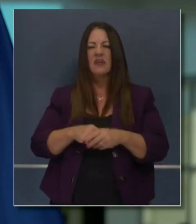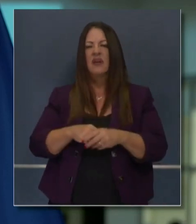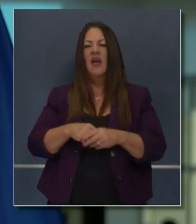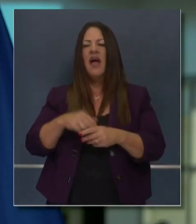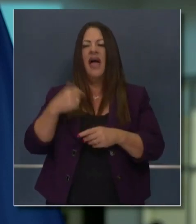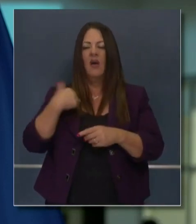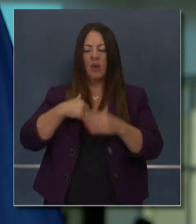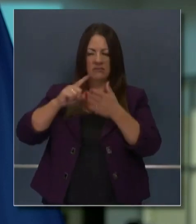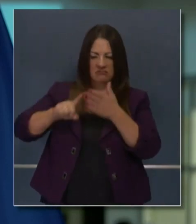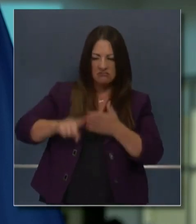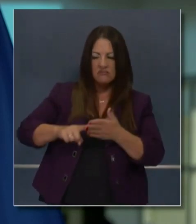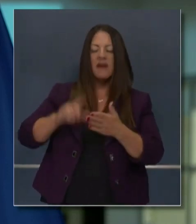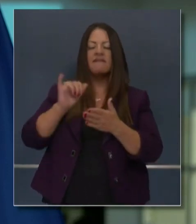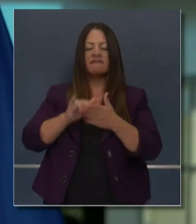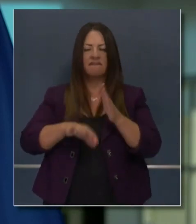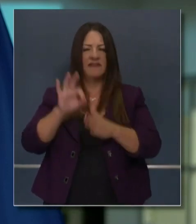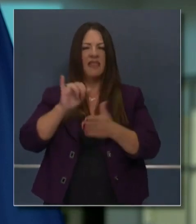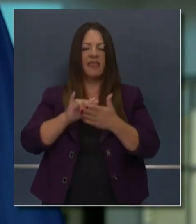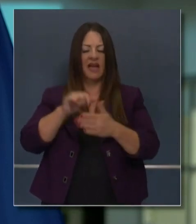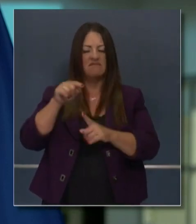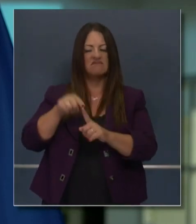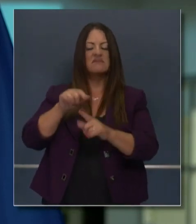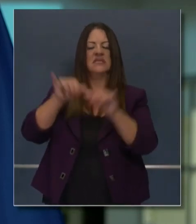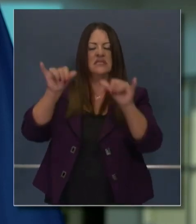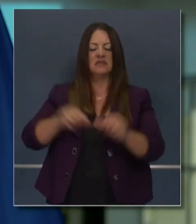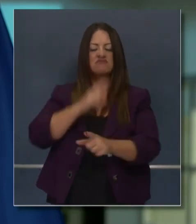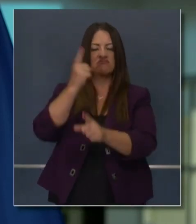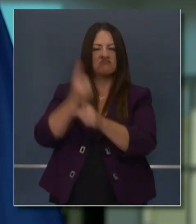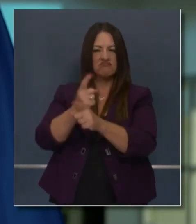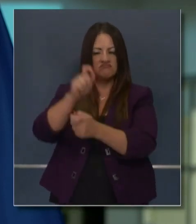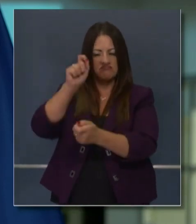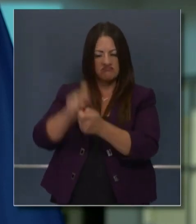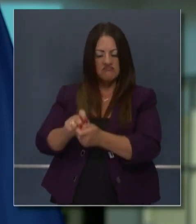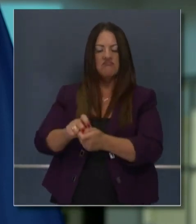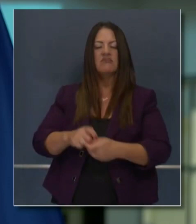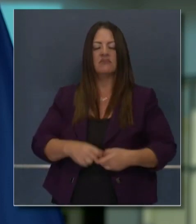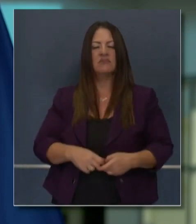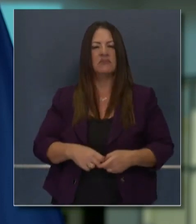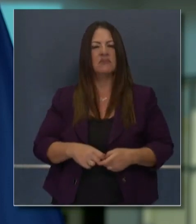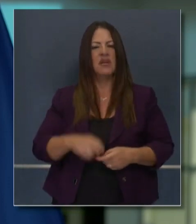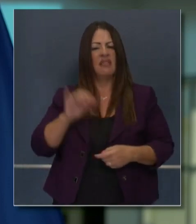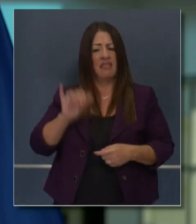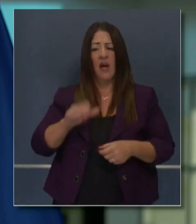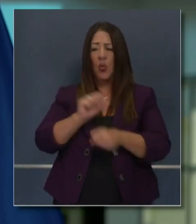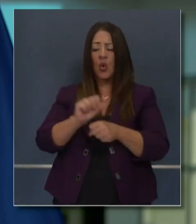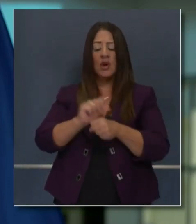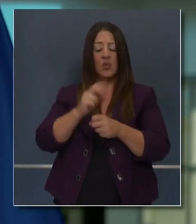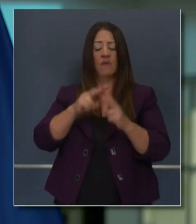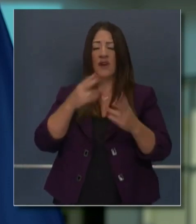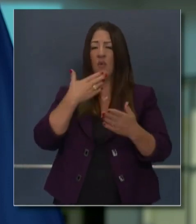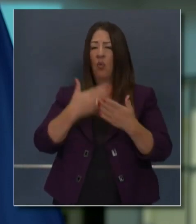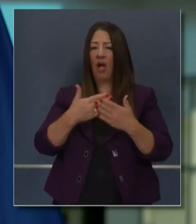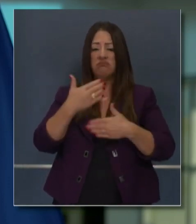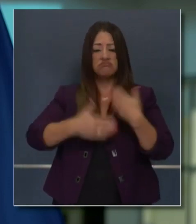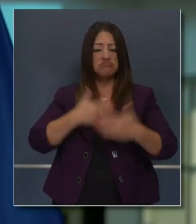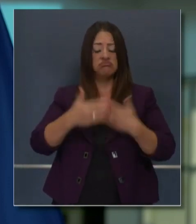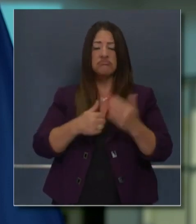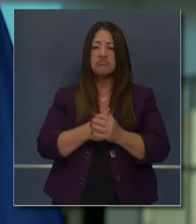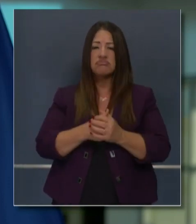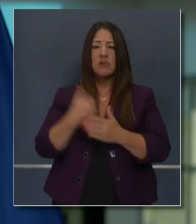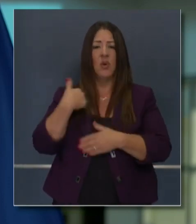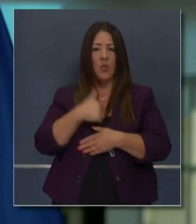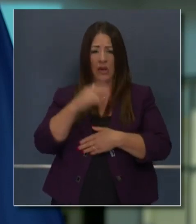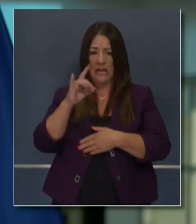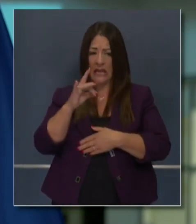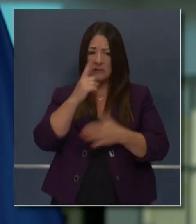sort of eyes and ears on the data program that we put into place worked really, really well. And we were able to work with a number